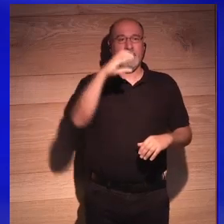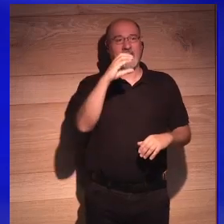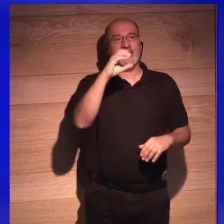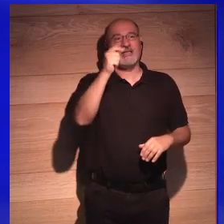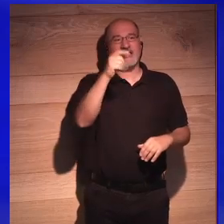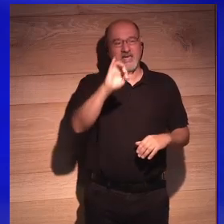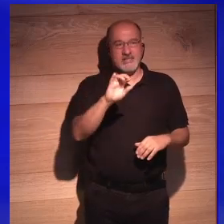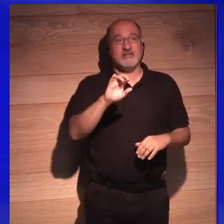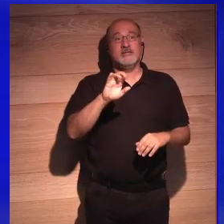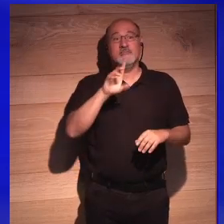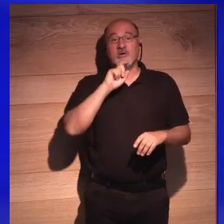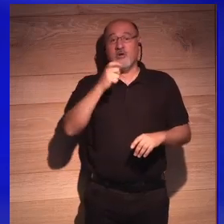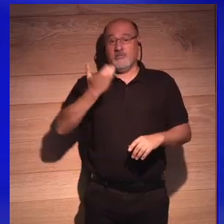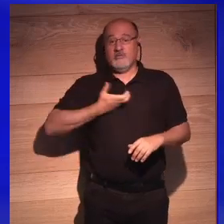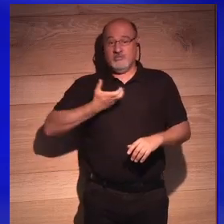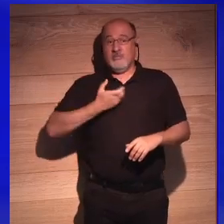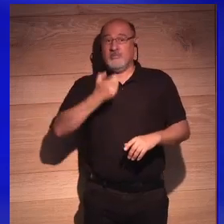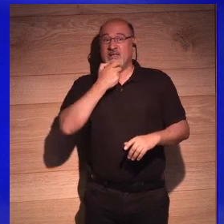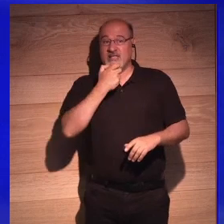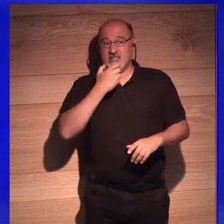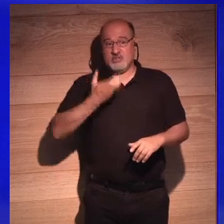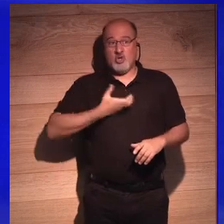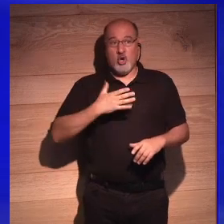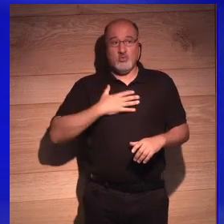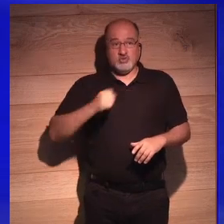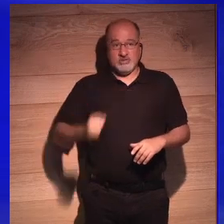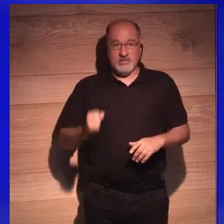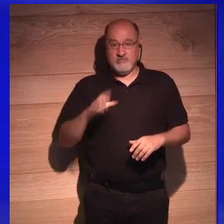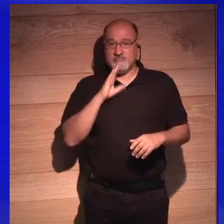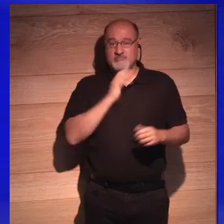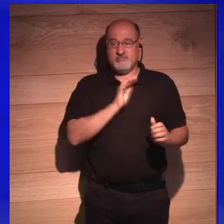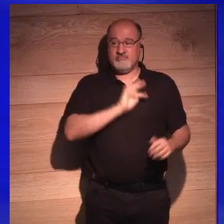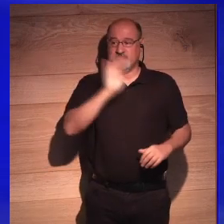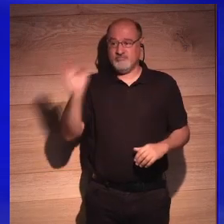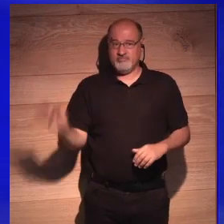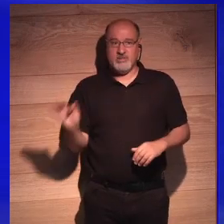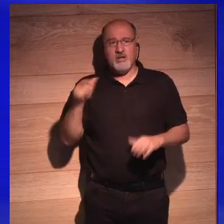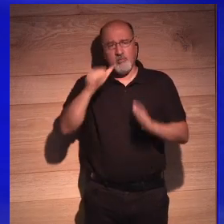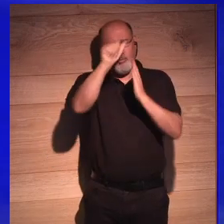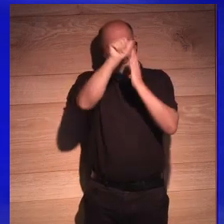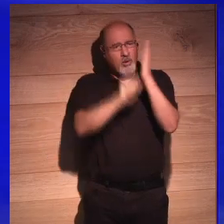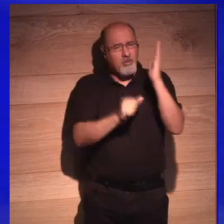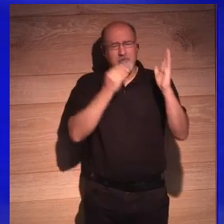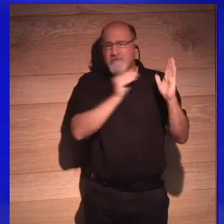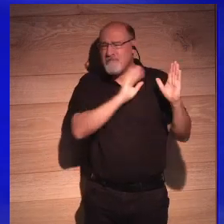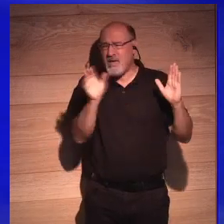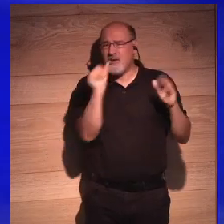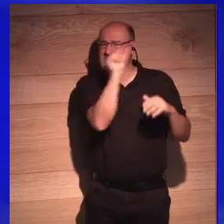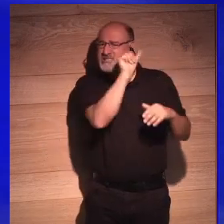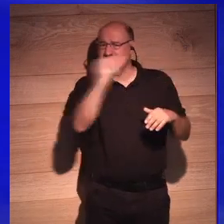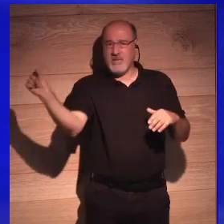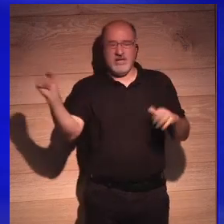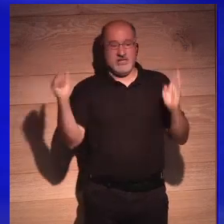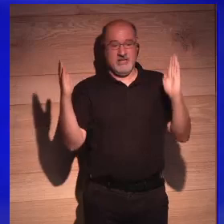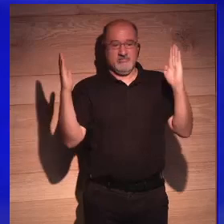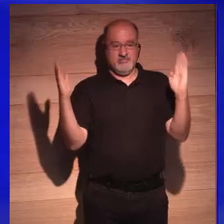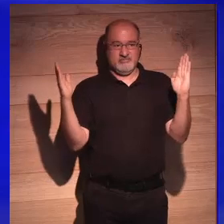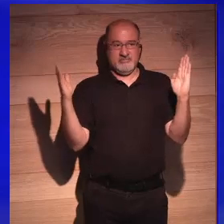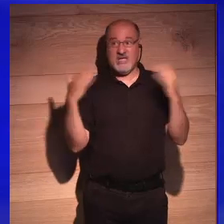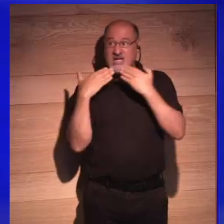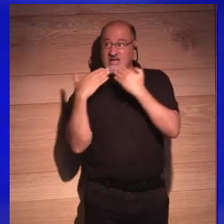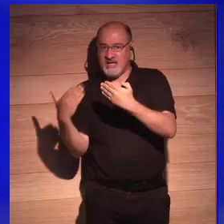Annie McKay, who's the director of British Council, who's going to tell us a few words. And as I was saying before, without whom this amazing programming we have for the whole week would